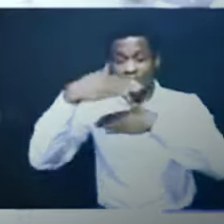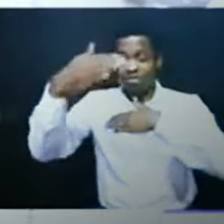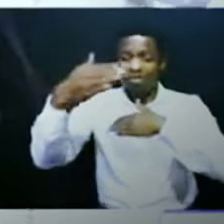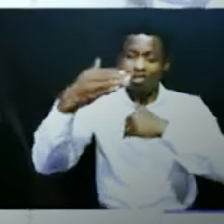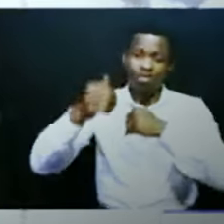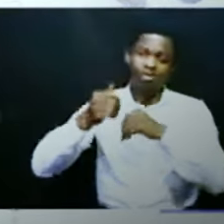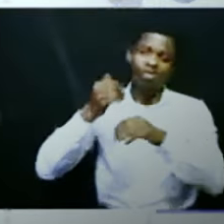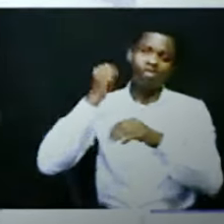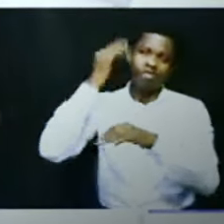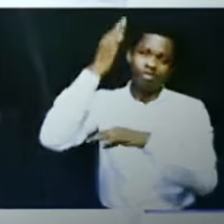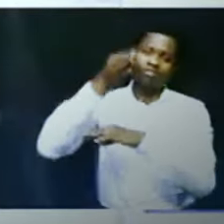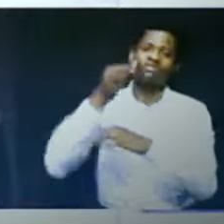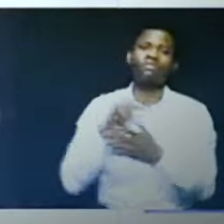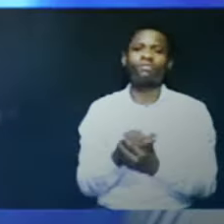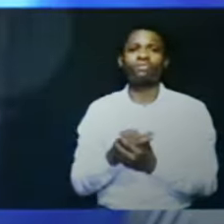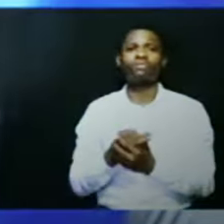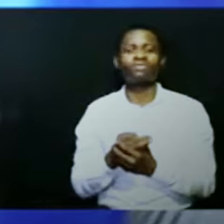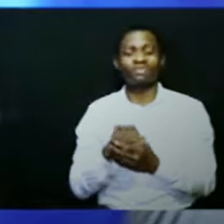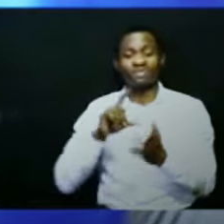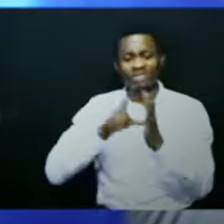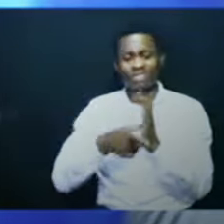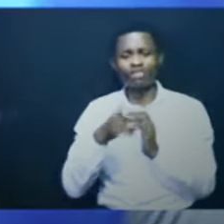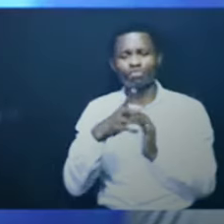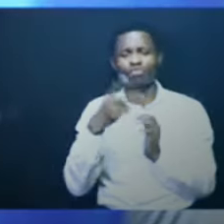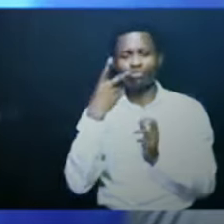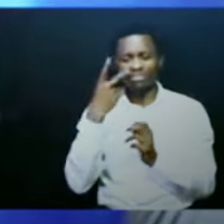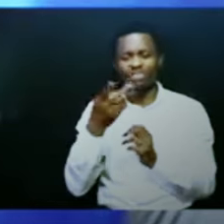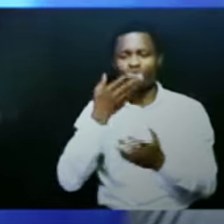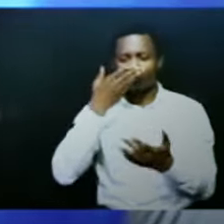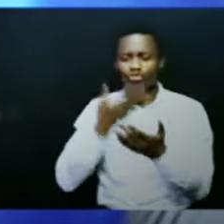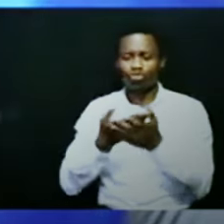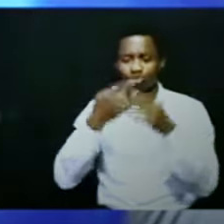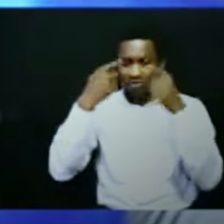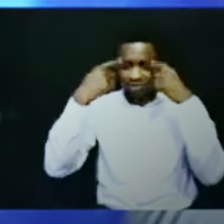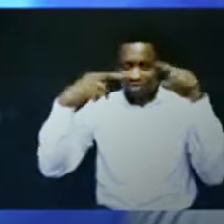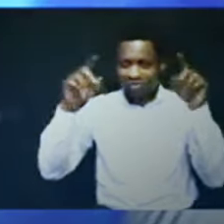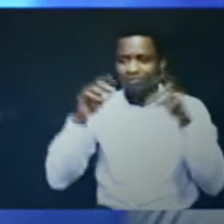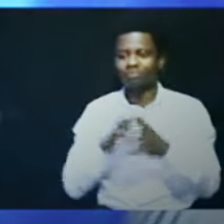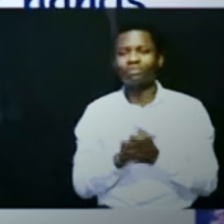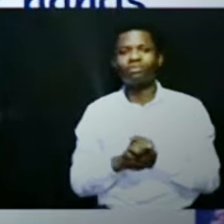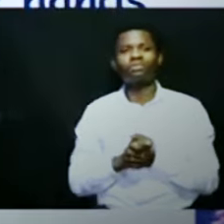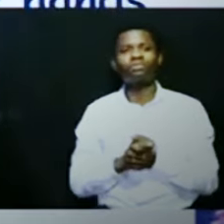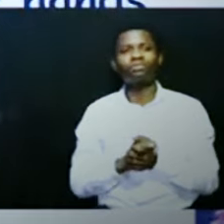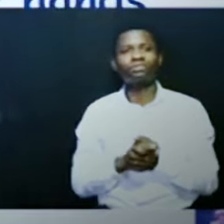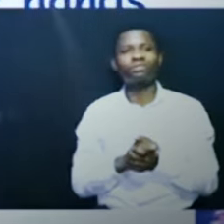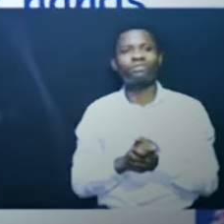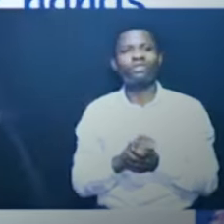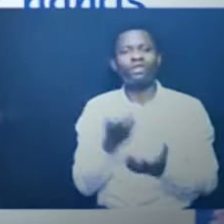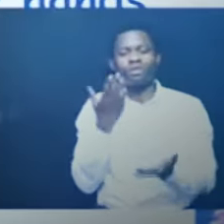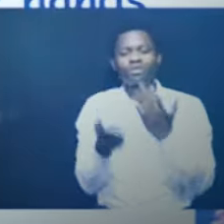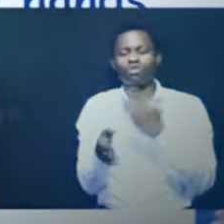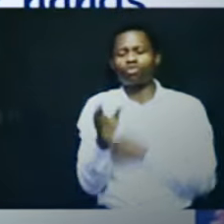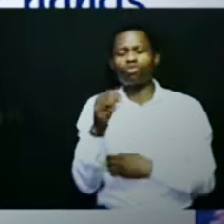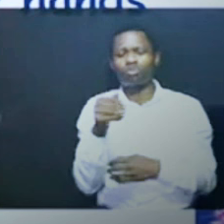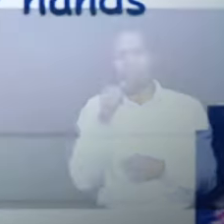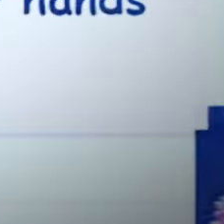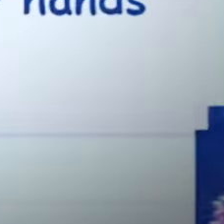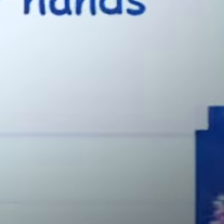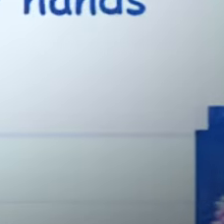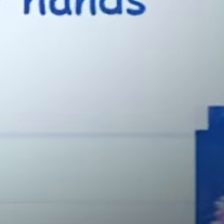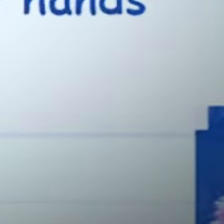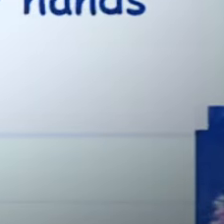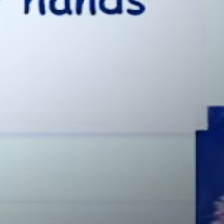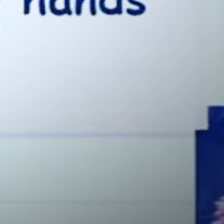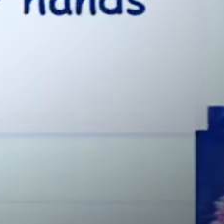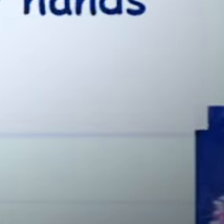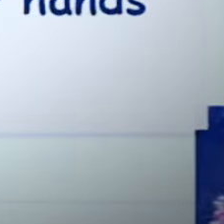2023 and beyond. And you will see good success. So may the Lord be with us. As we